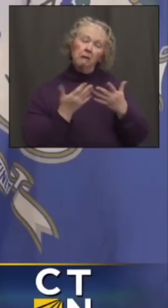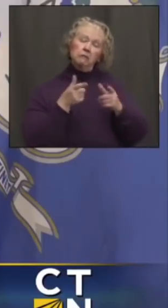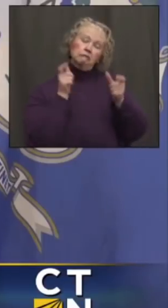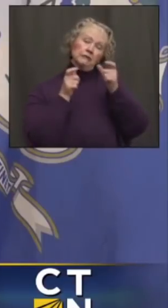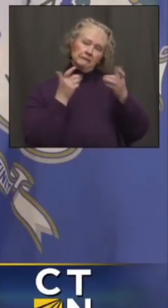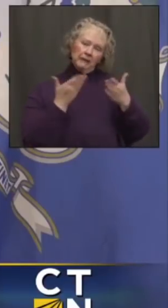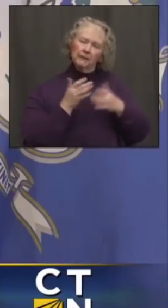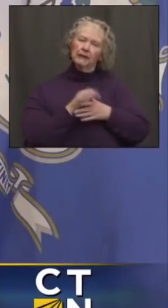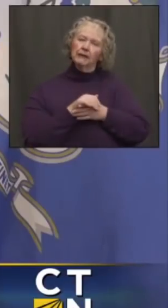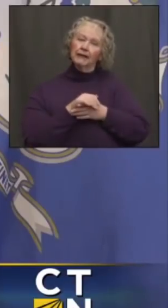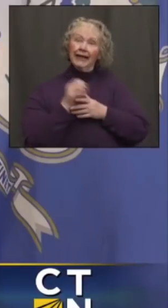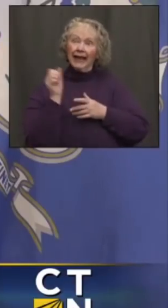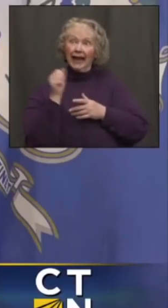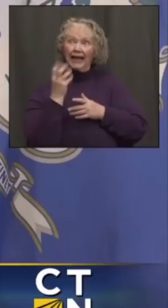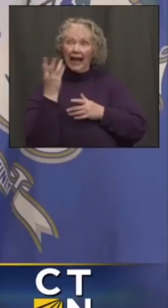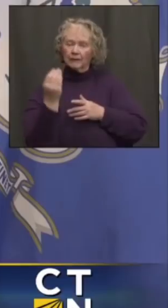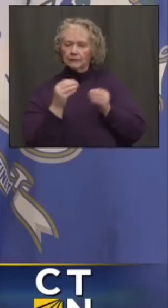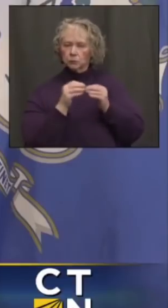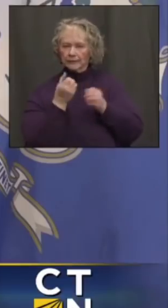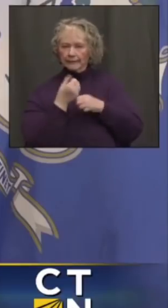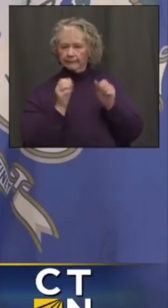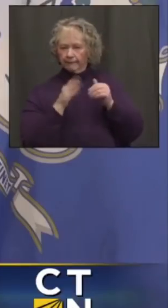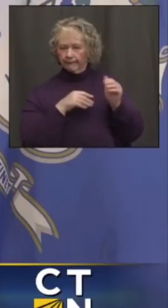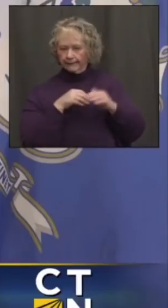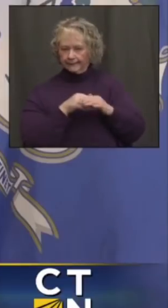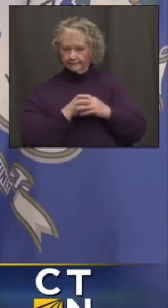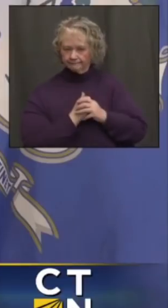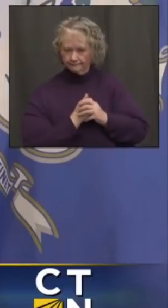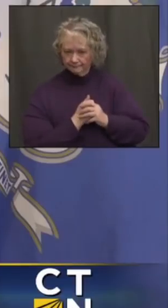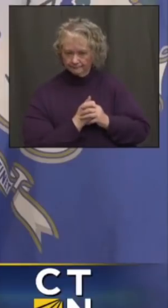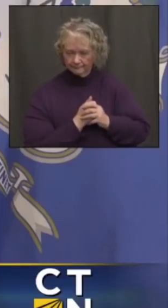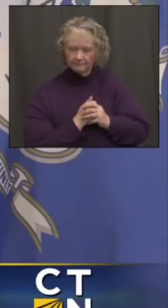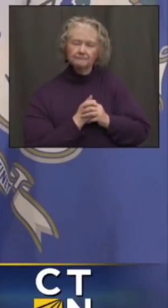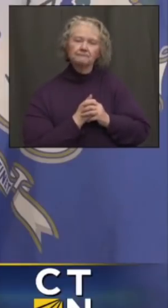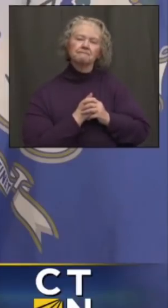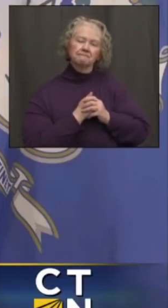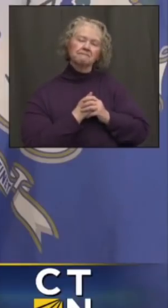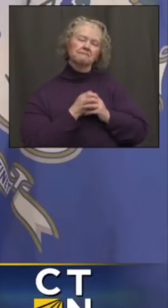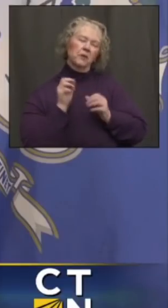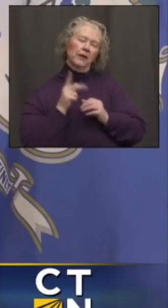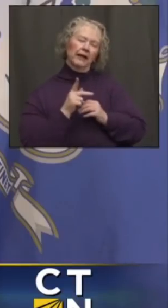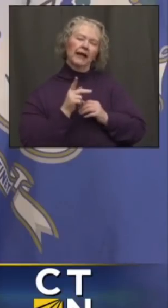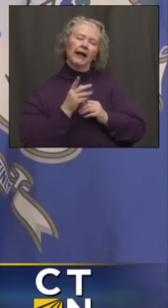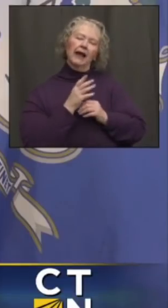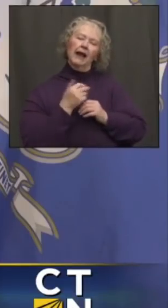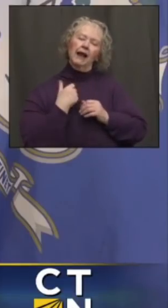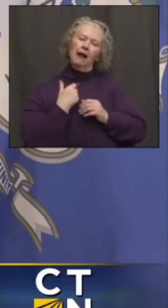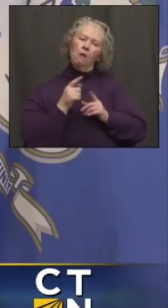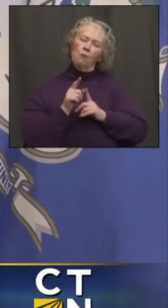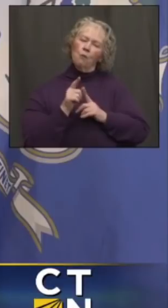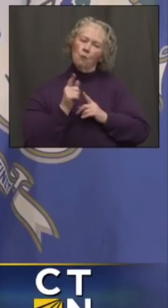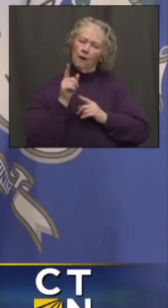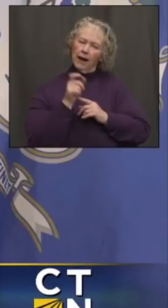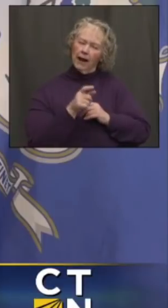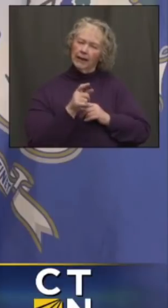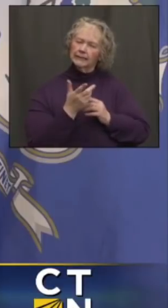I think, going forward, as we move more towards an outside venue, I think you'll maybe see some opening of restaurants and maybe